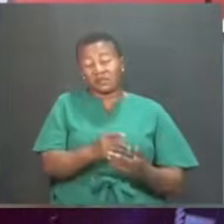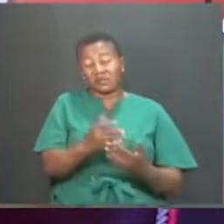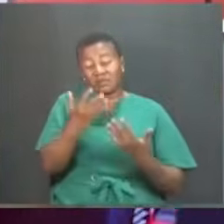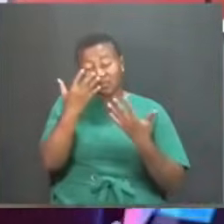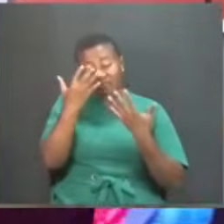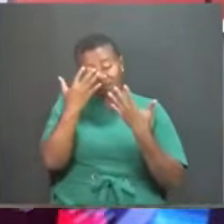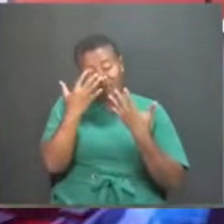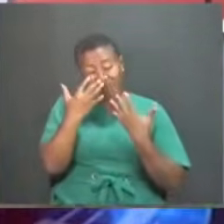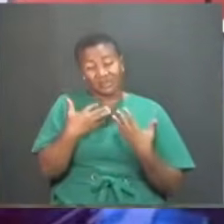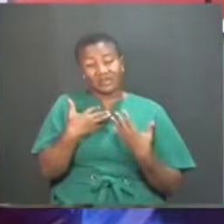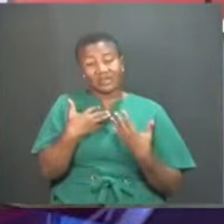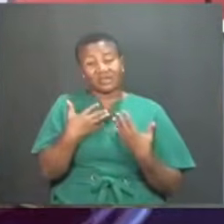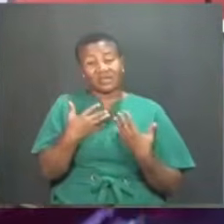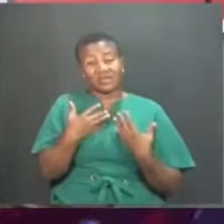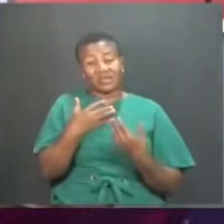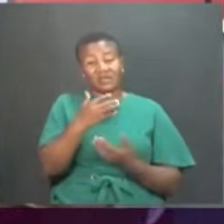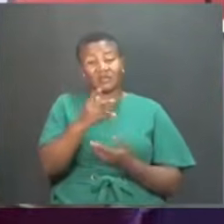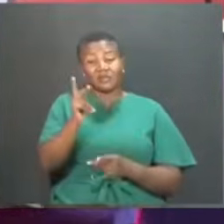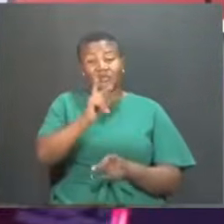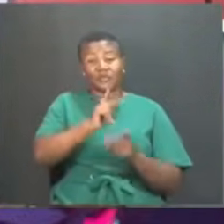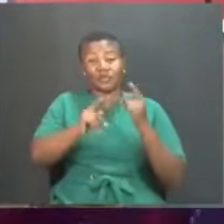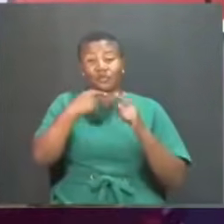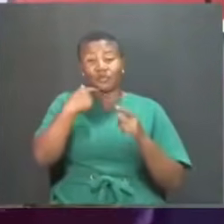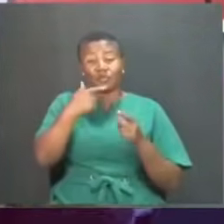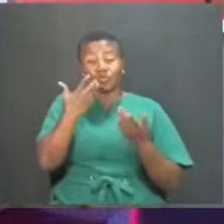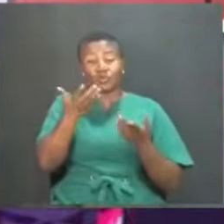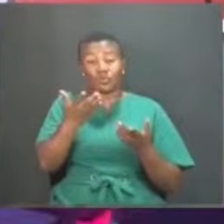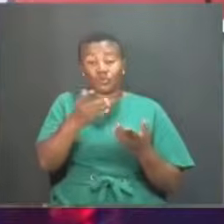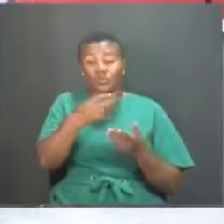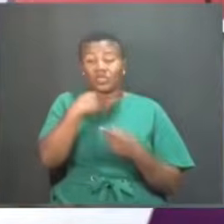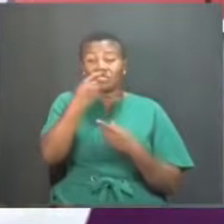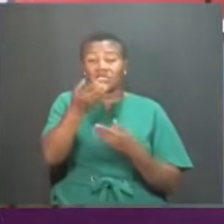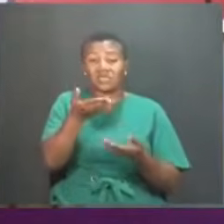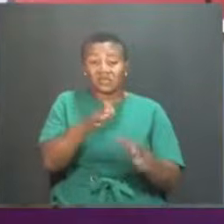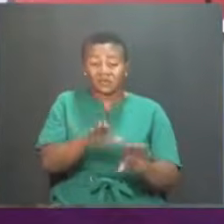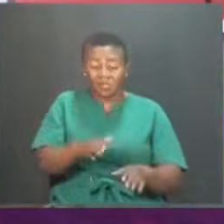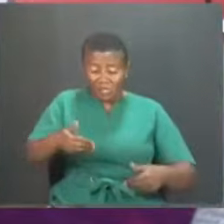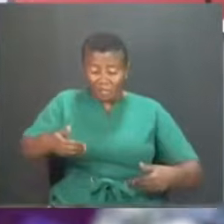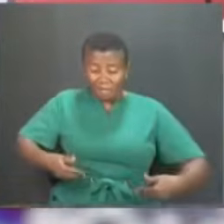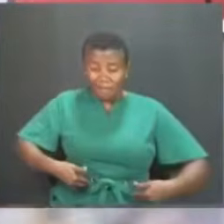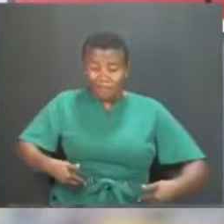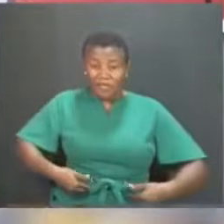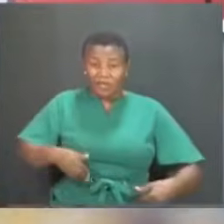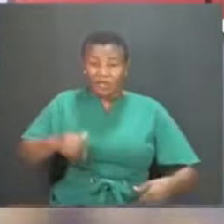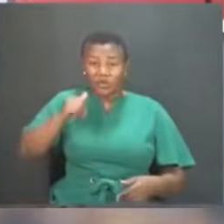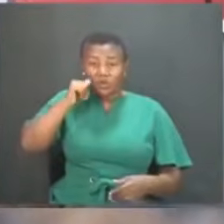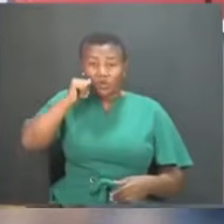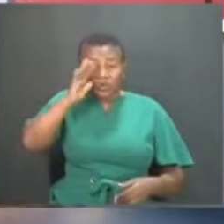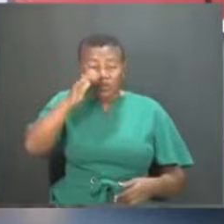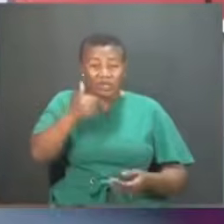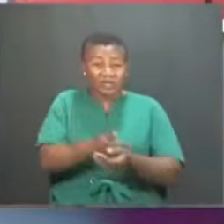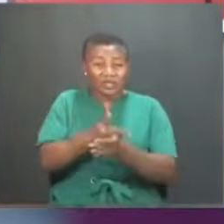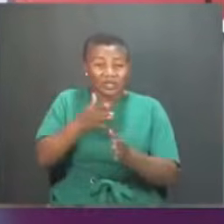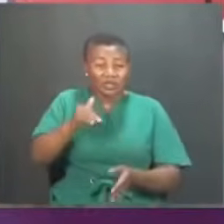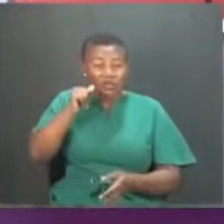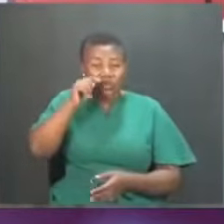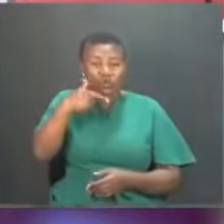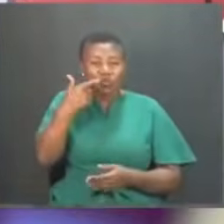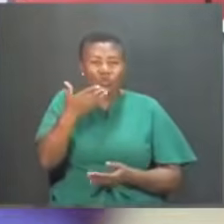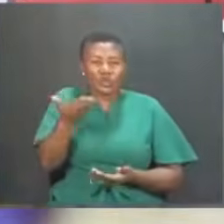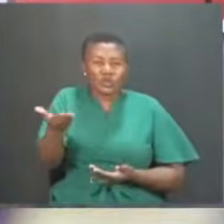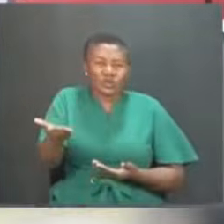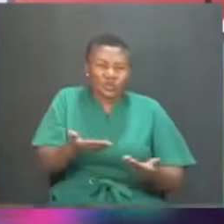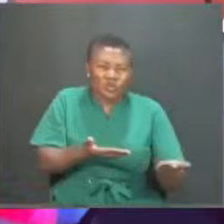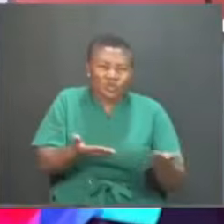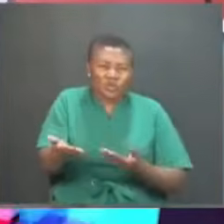confirmed dead, Mr. Speaker, are female. Young Ghanaian women that want to serve. And we are today